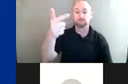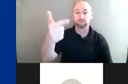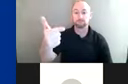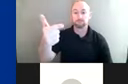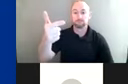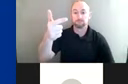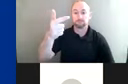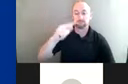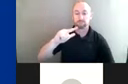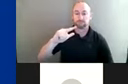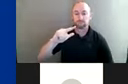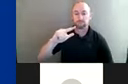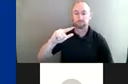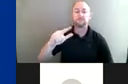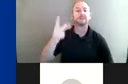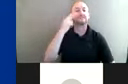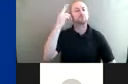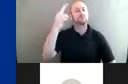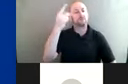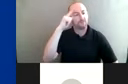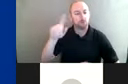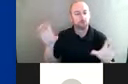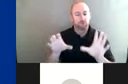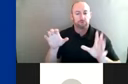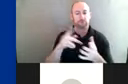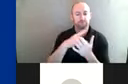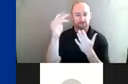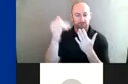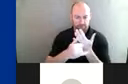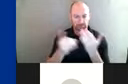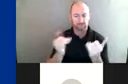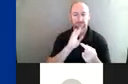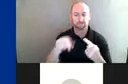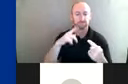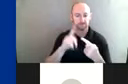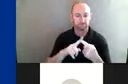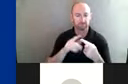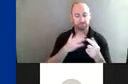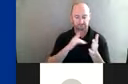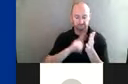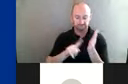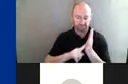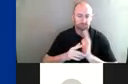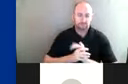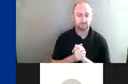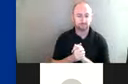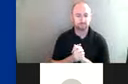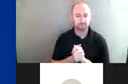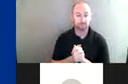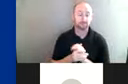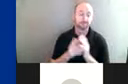So let's look at some of the motivating factors for doing this project that I'm going to talk about in this research.